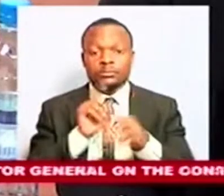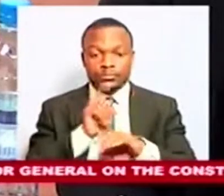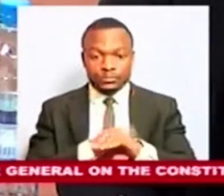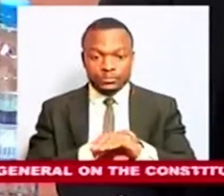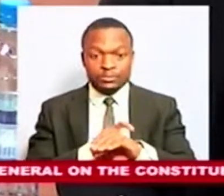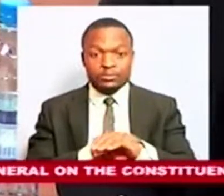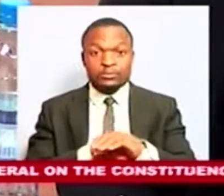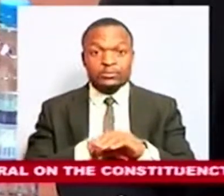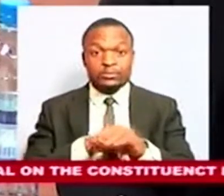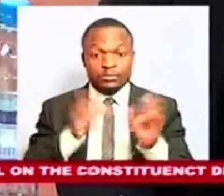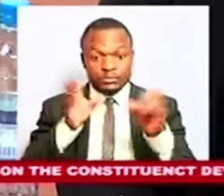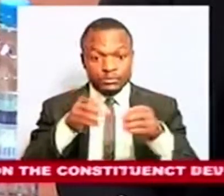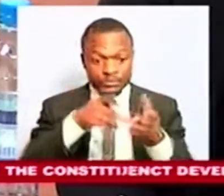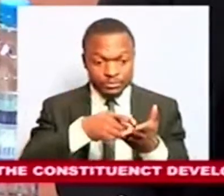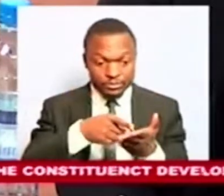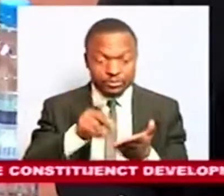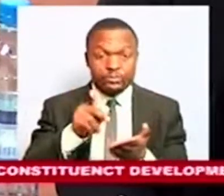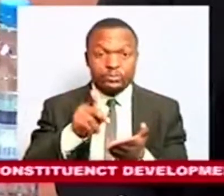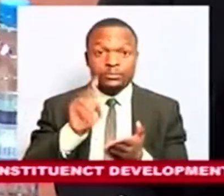council paid an amount of